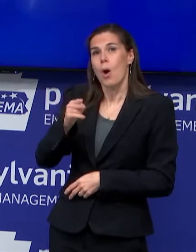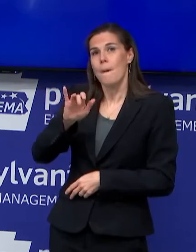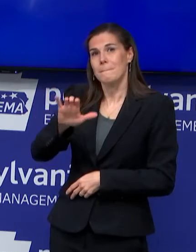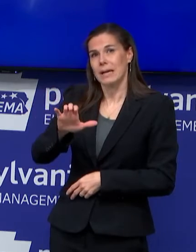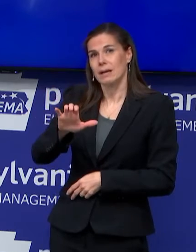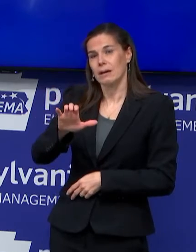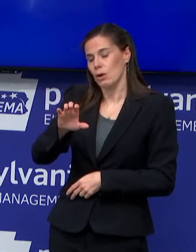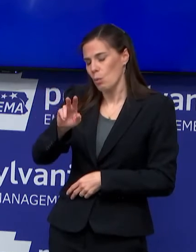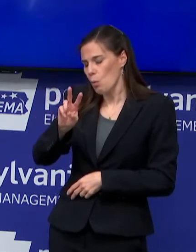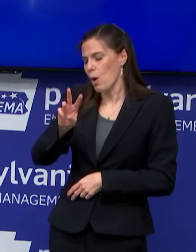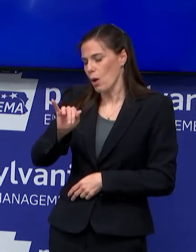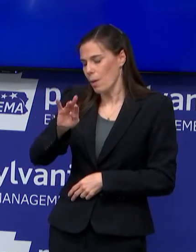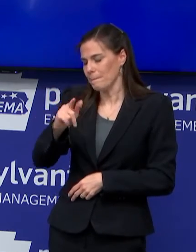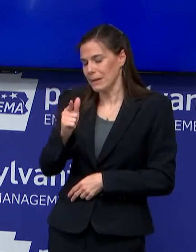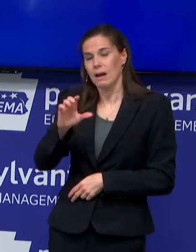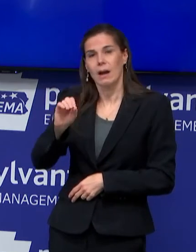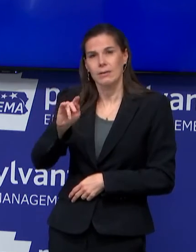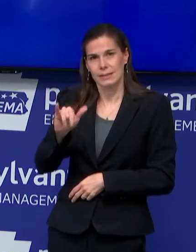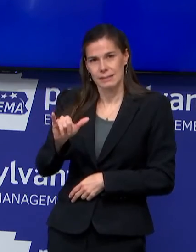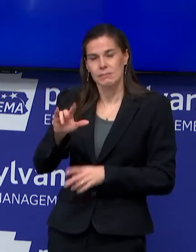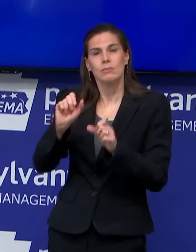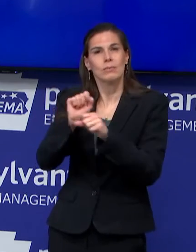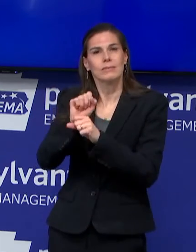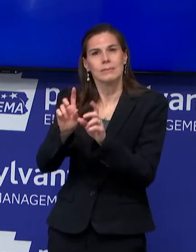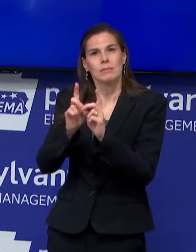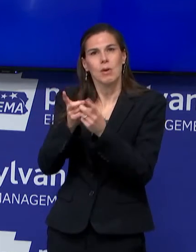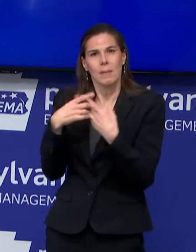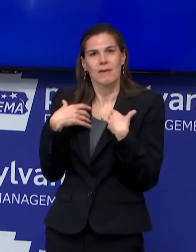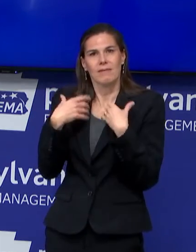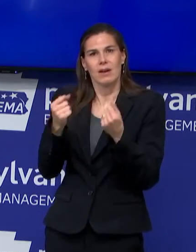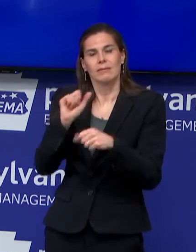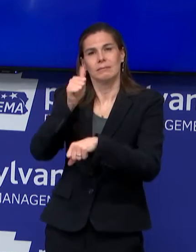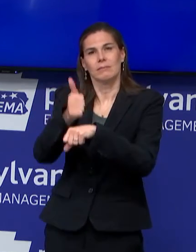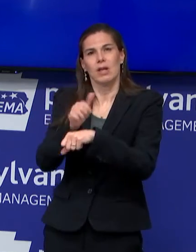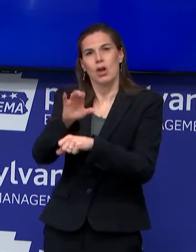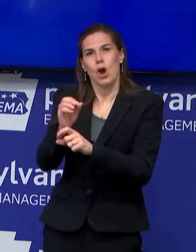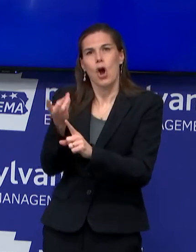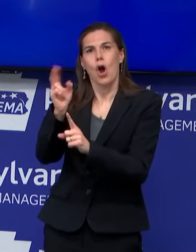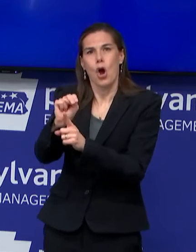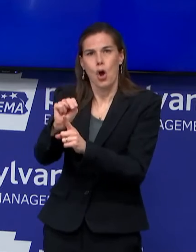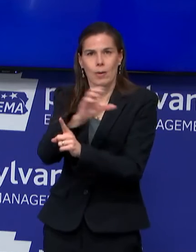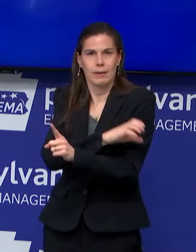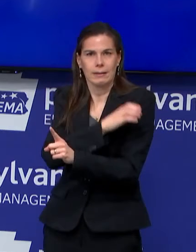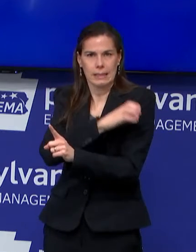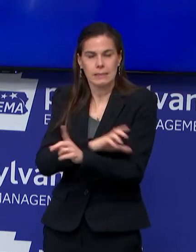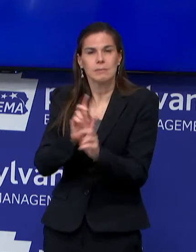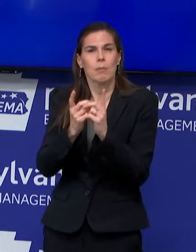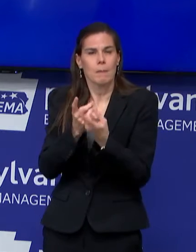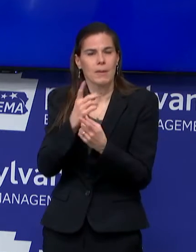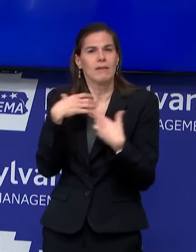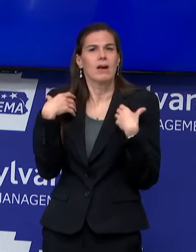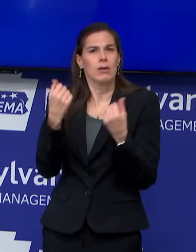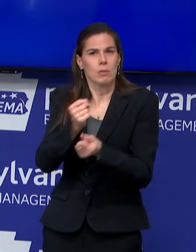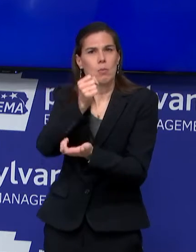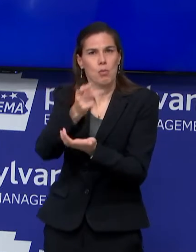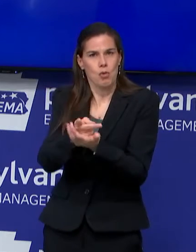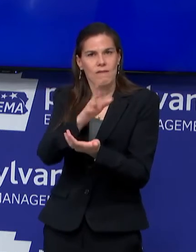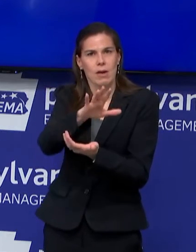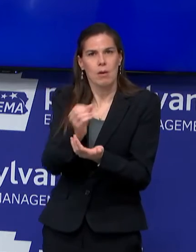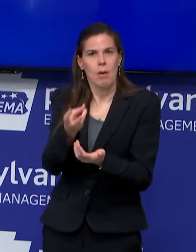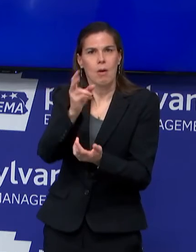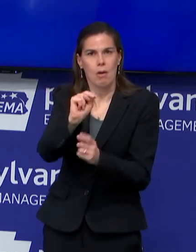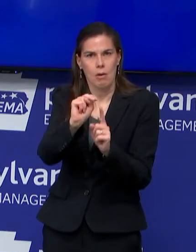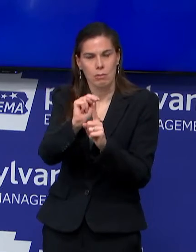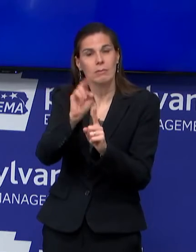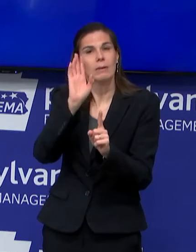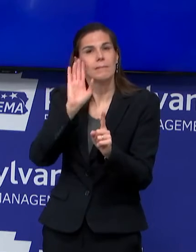Health so they could have their own clinic, and the Department of Health approved that. I know by the time vaccines are